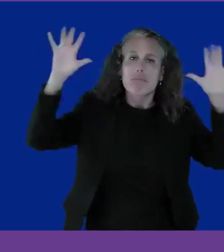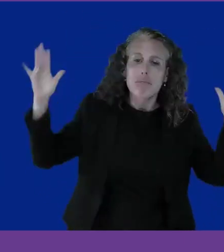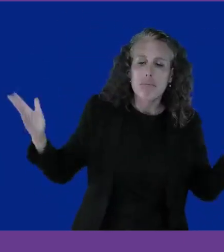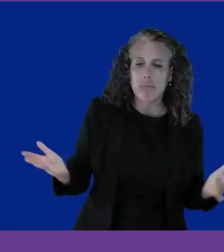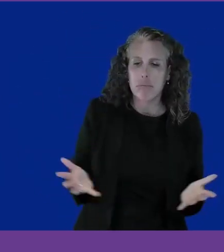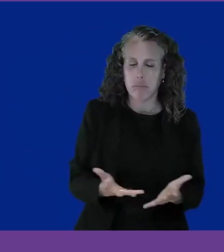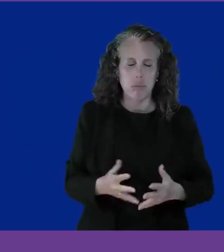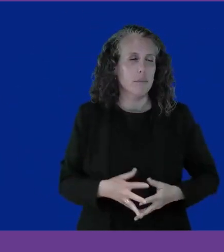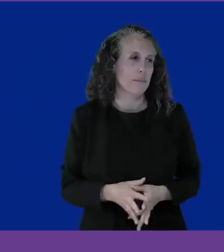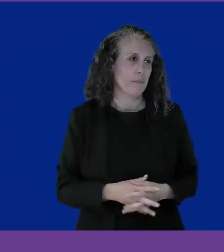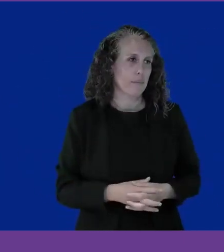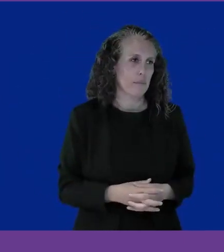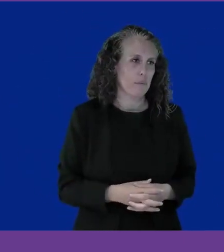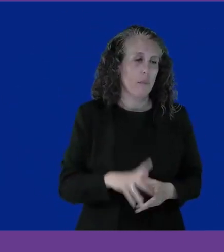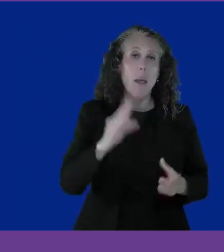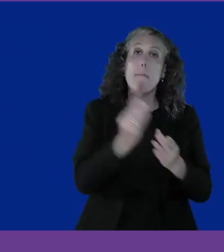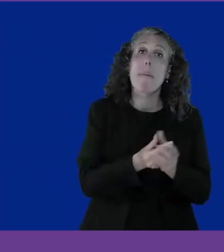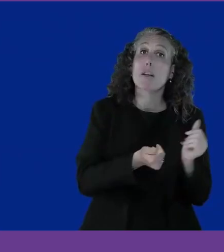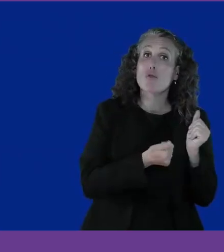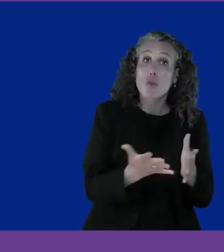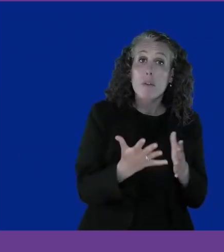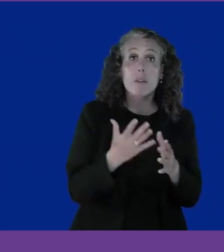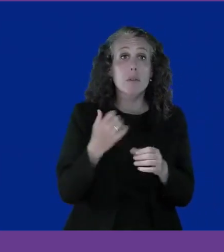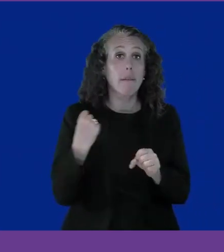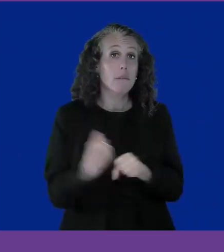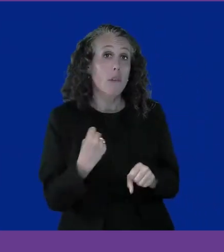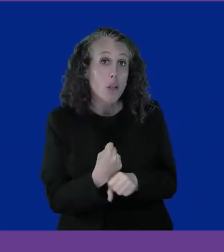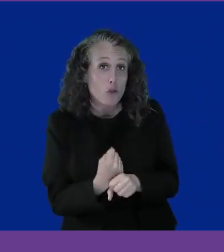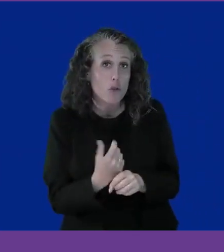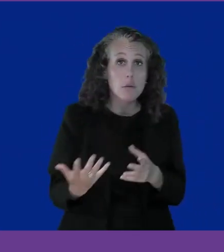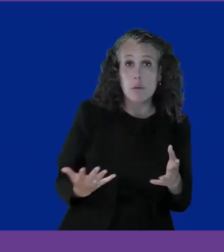ecosystem, how the users, how the banking services are working?